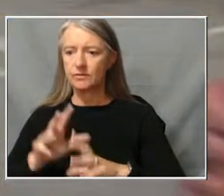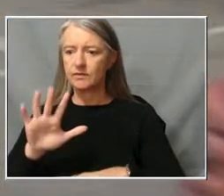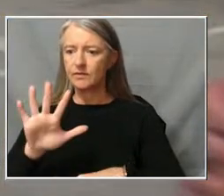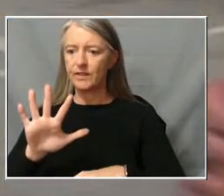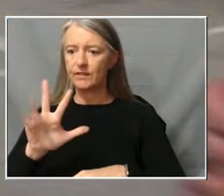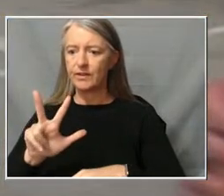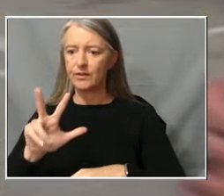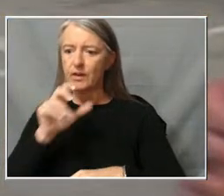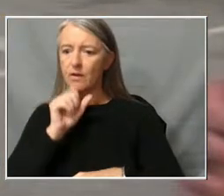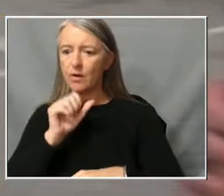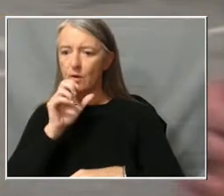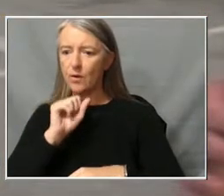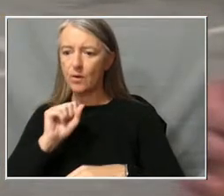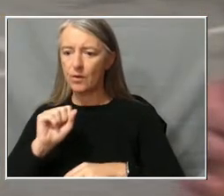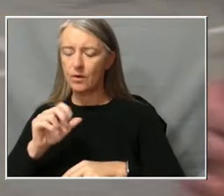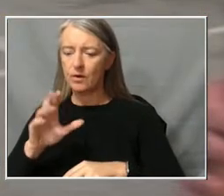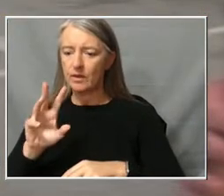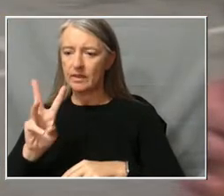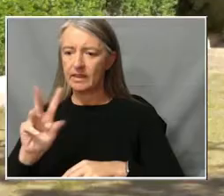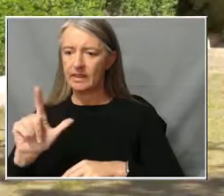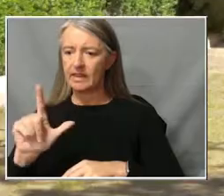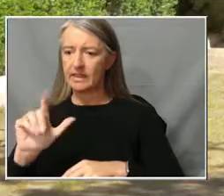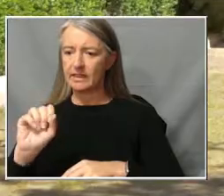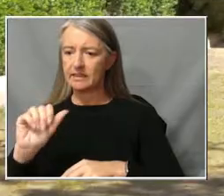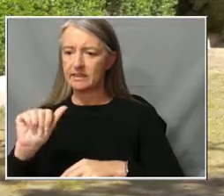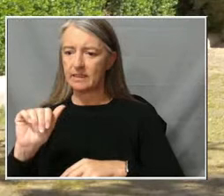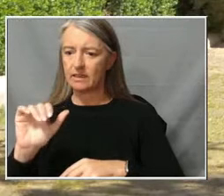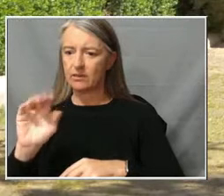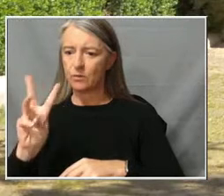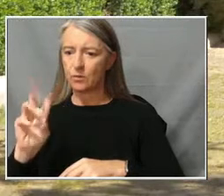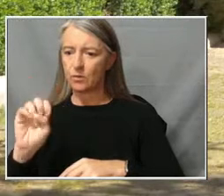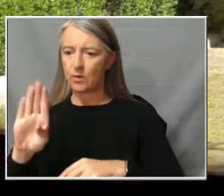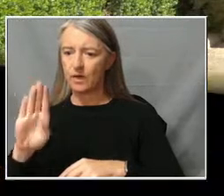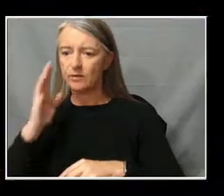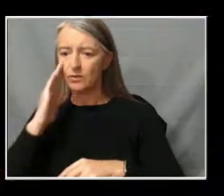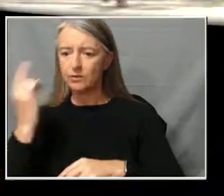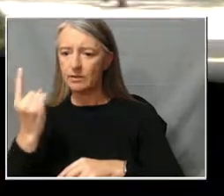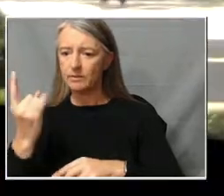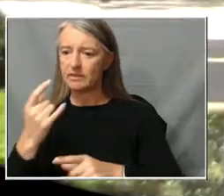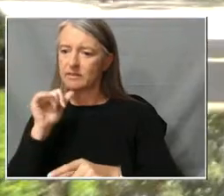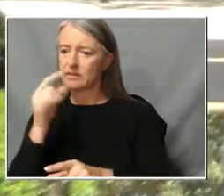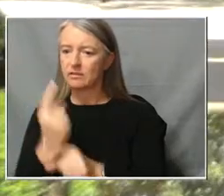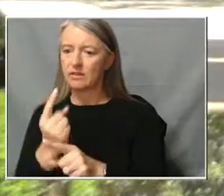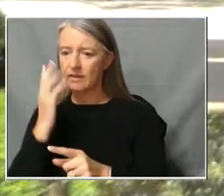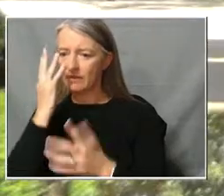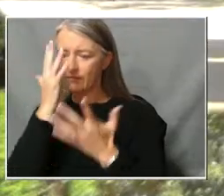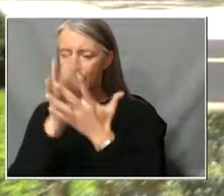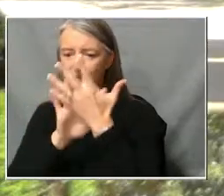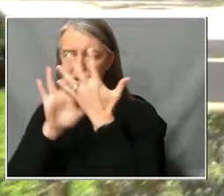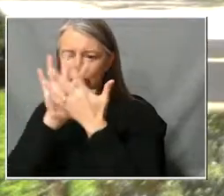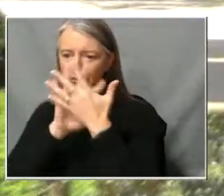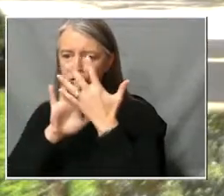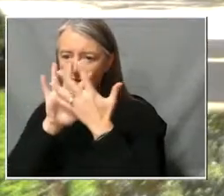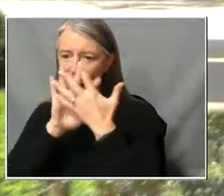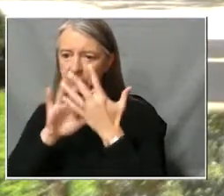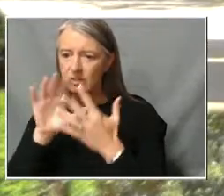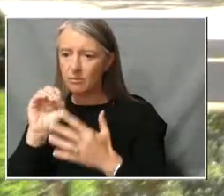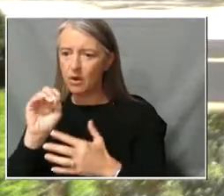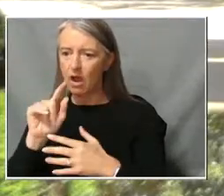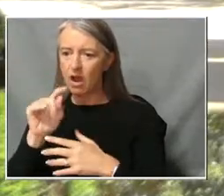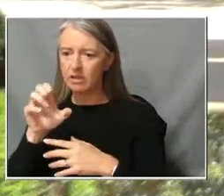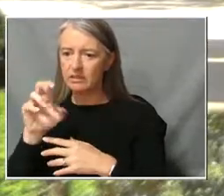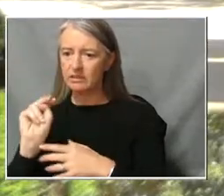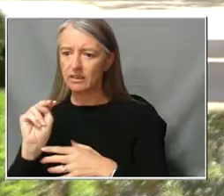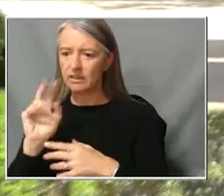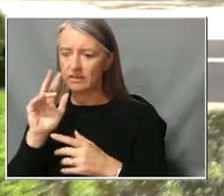"53-year-old wife and mother Lisa Webb knew something wasn't right. My vision was more like an octagon. I was looking at objects,